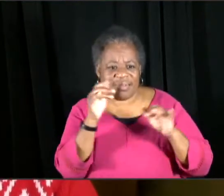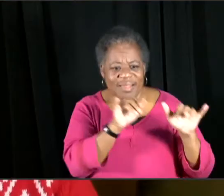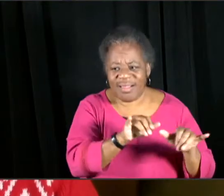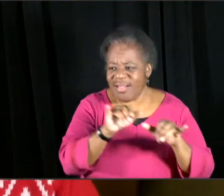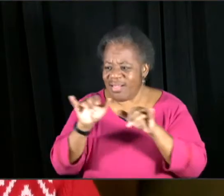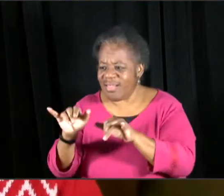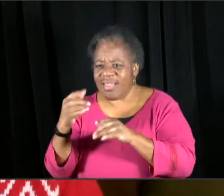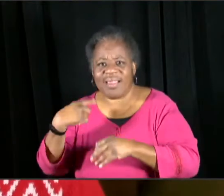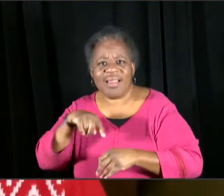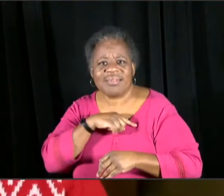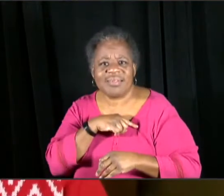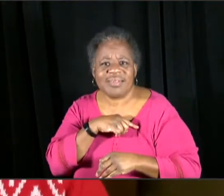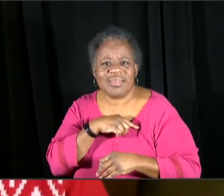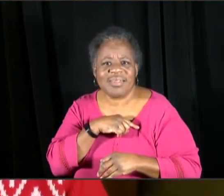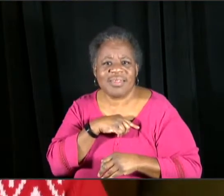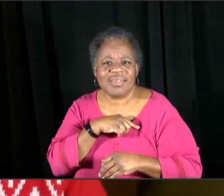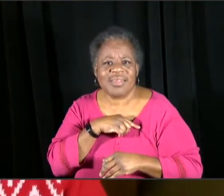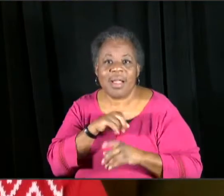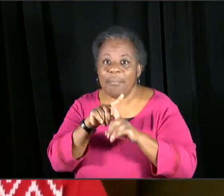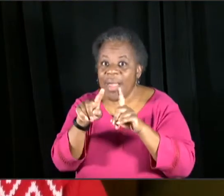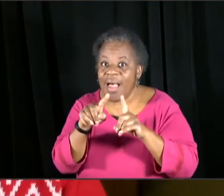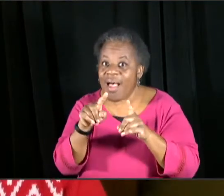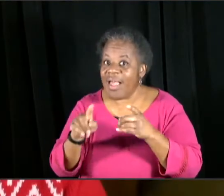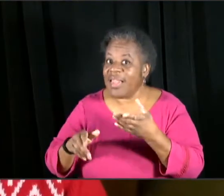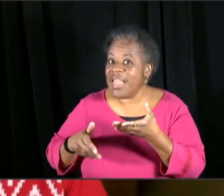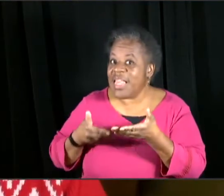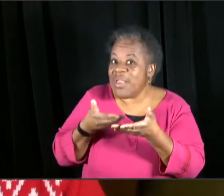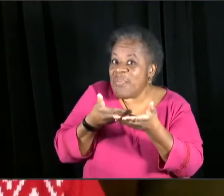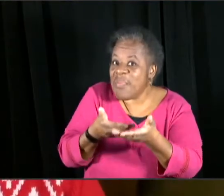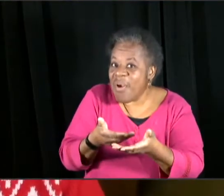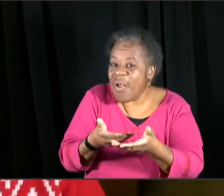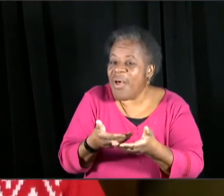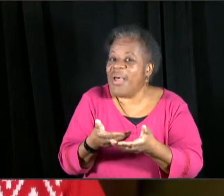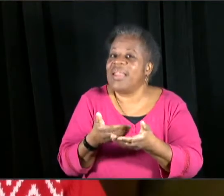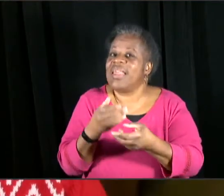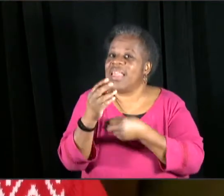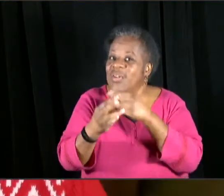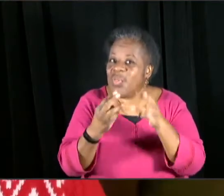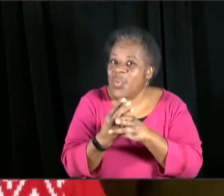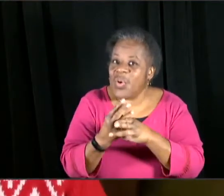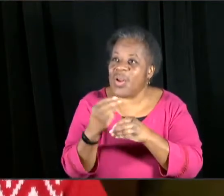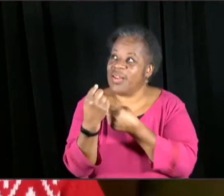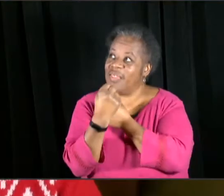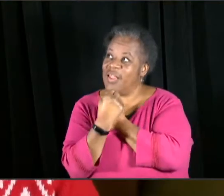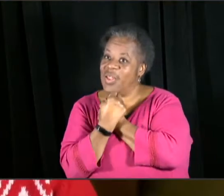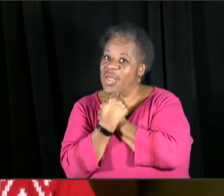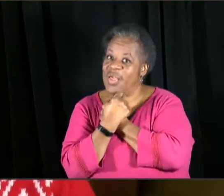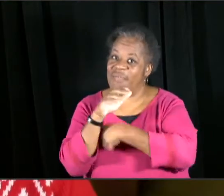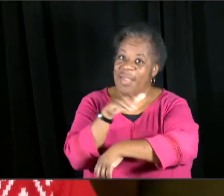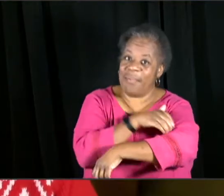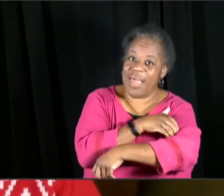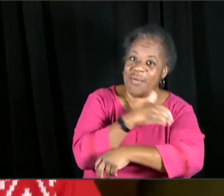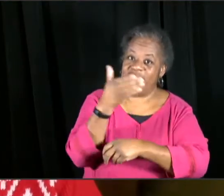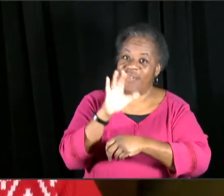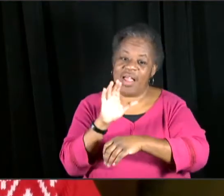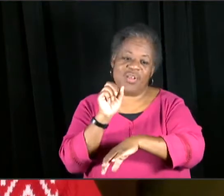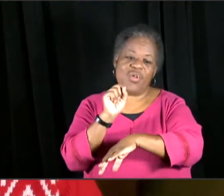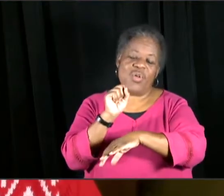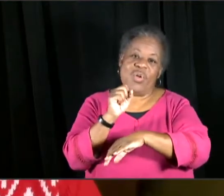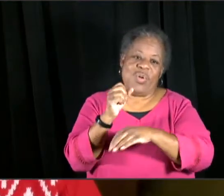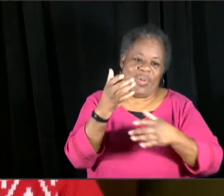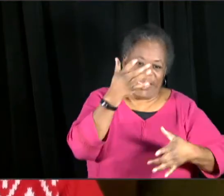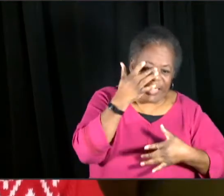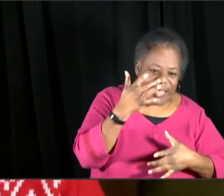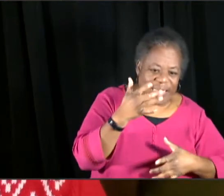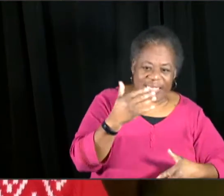us. And yet he brought into the world the love and power of God to overcome every sickness and sadness